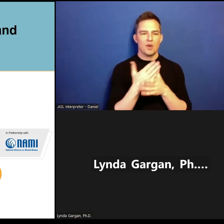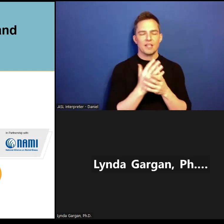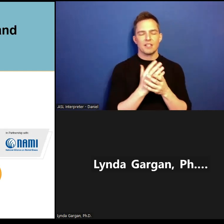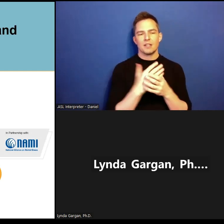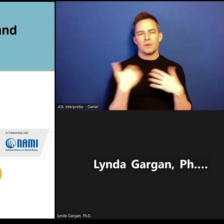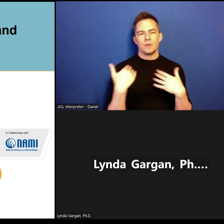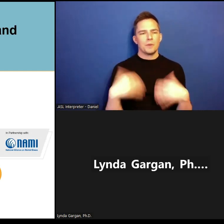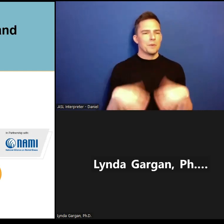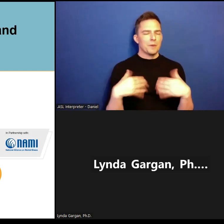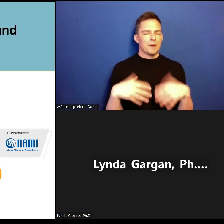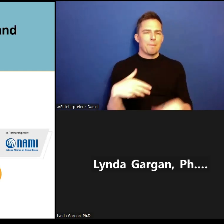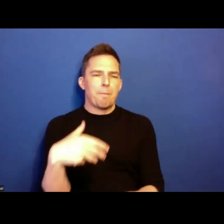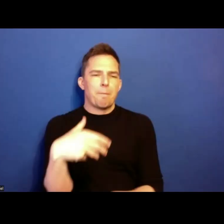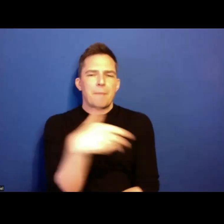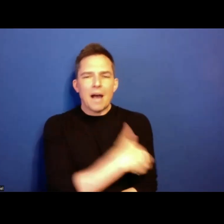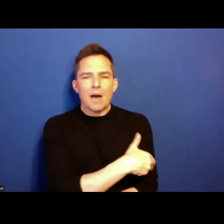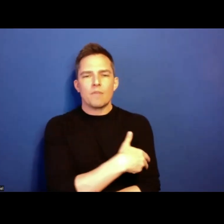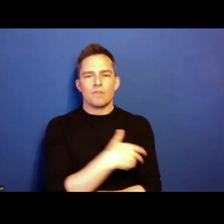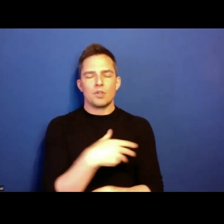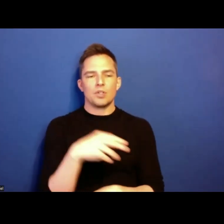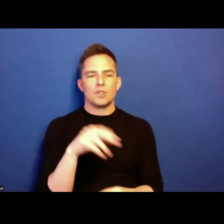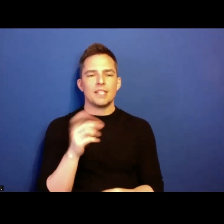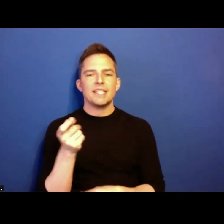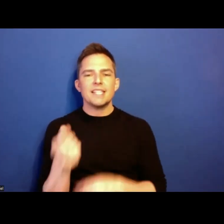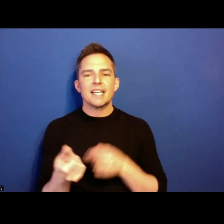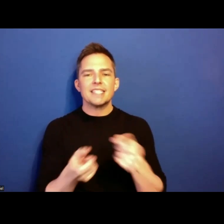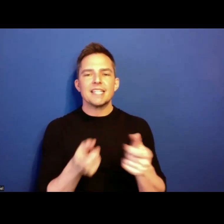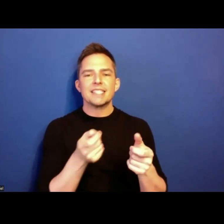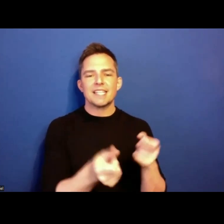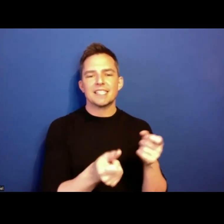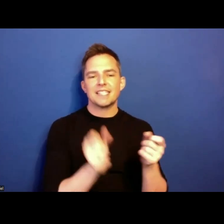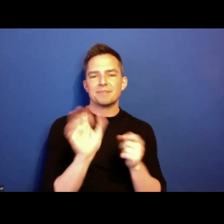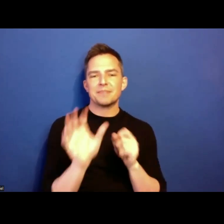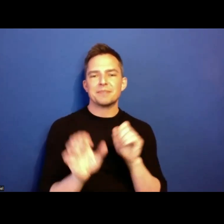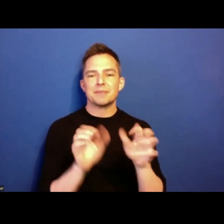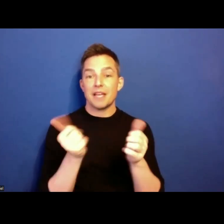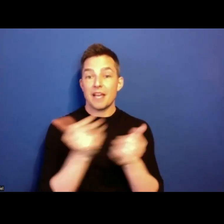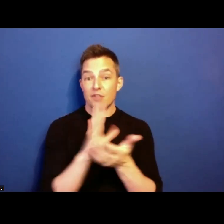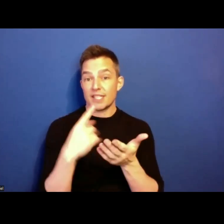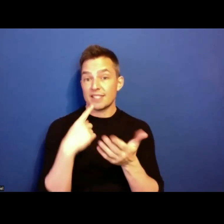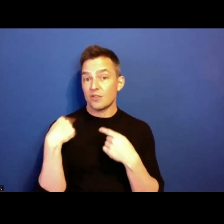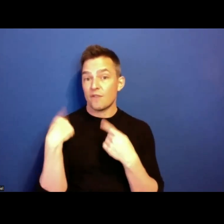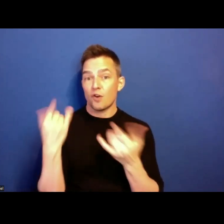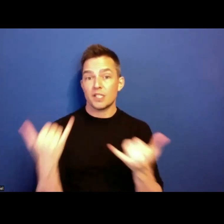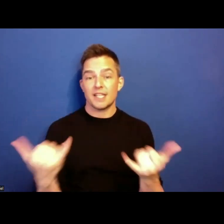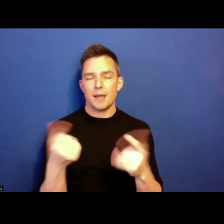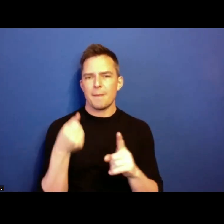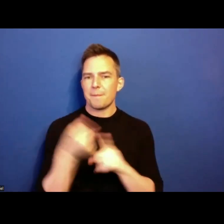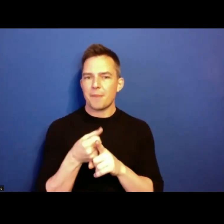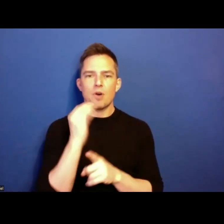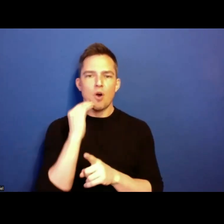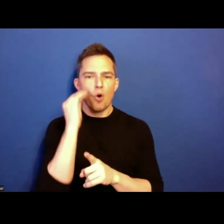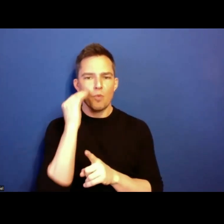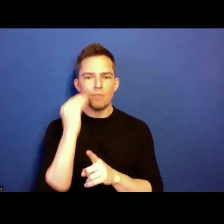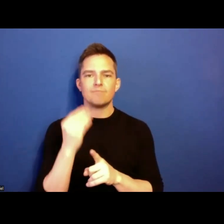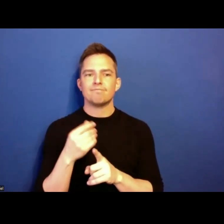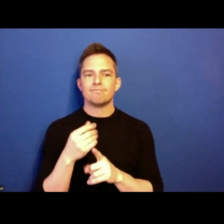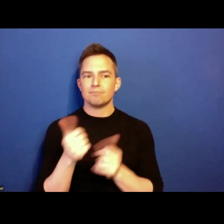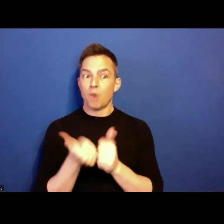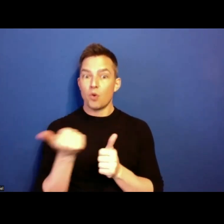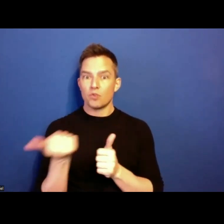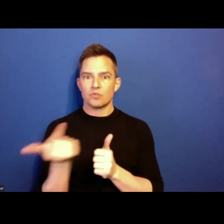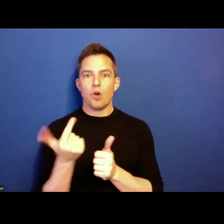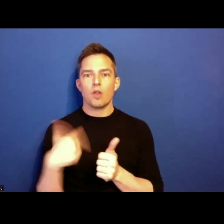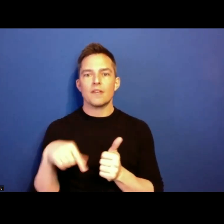such powerful nuggets. I think everything that was said today hit home to most of all